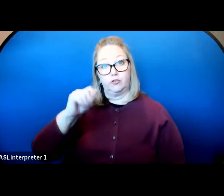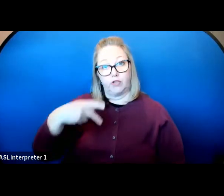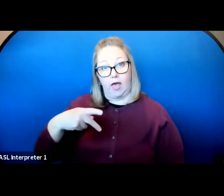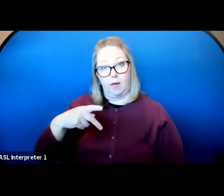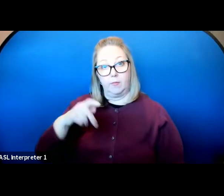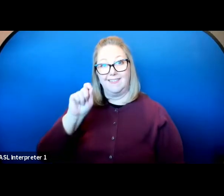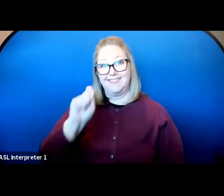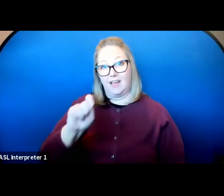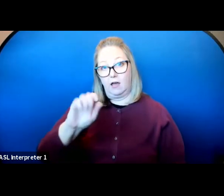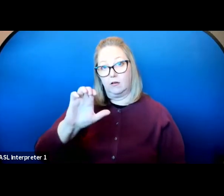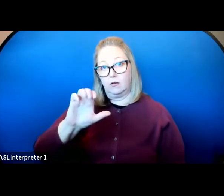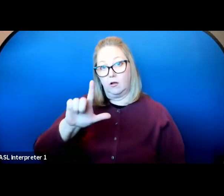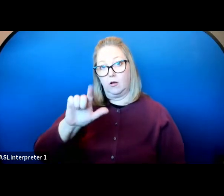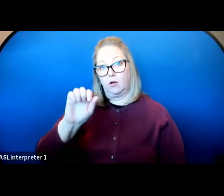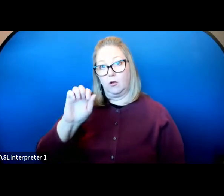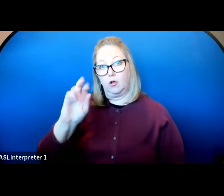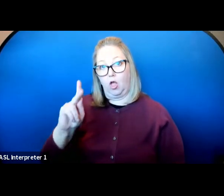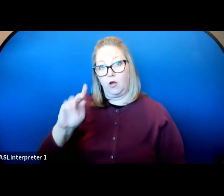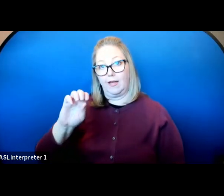chap.clarkcountynv.gov. Again,